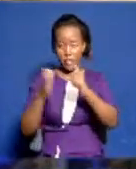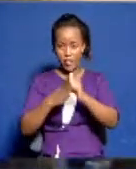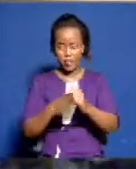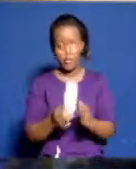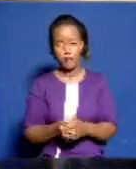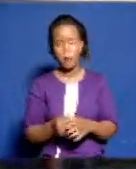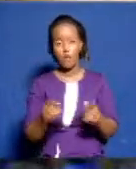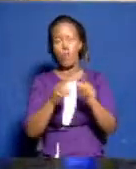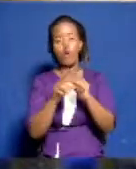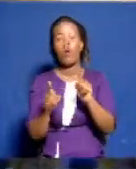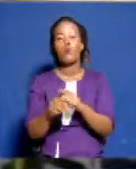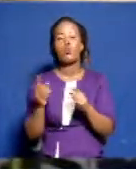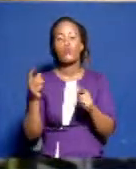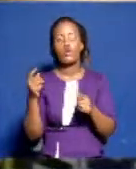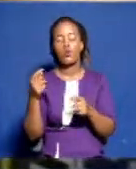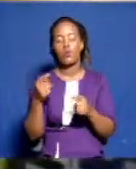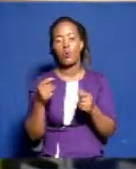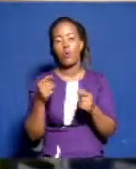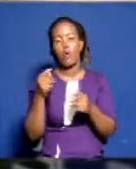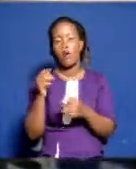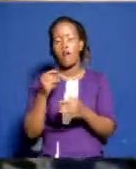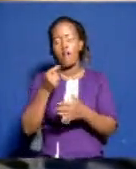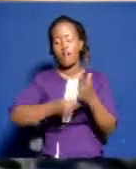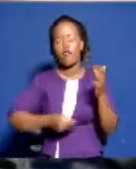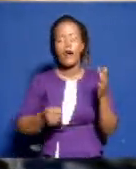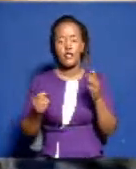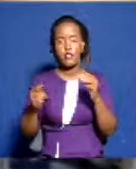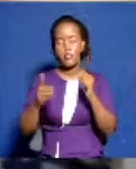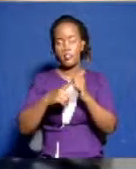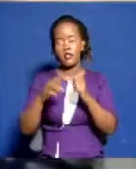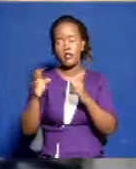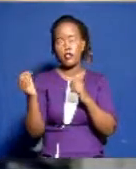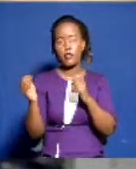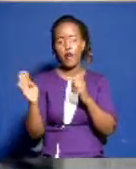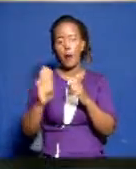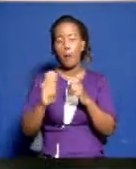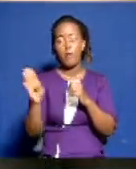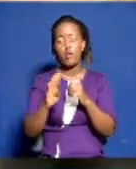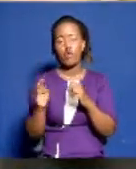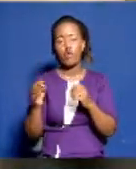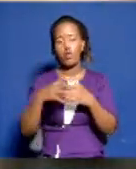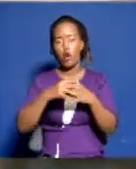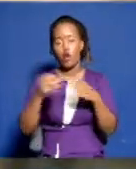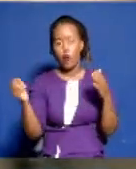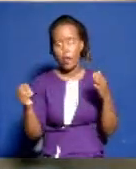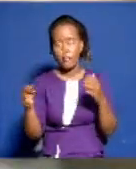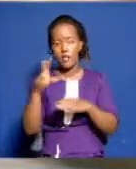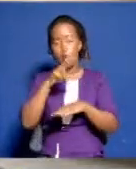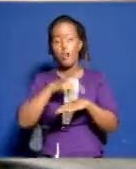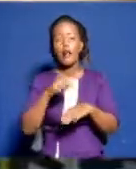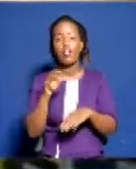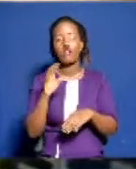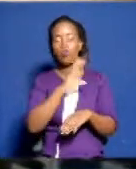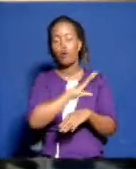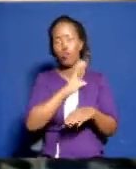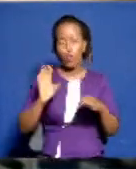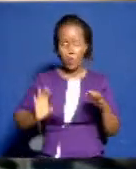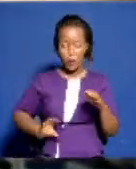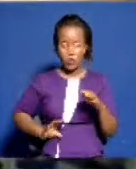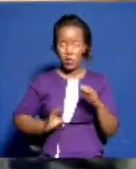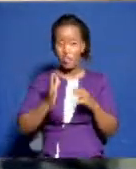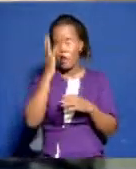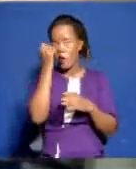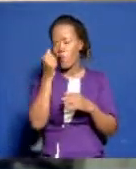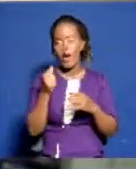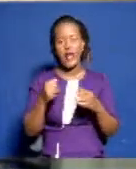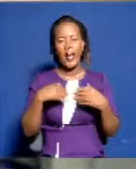fined $60 million in 2019 by the French data regulator, National Commission on Informatics and Liberty, for a breach